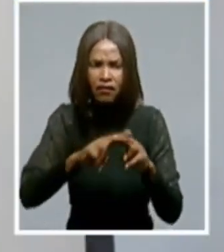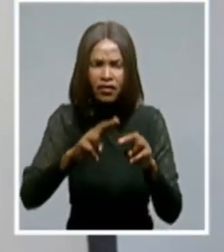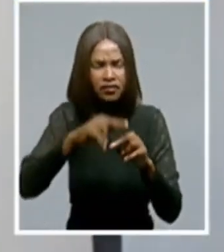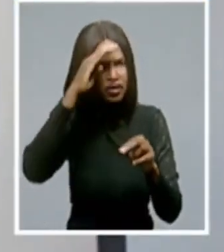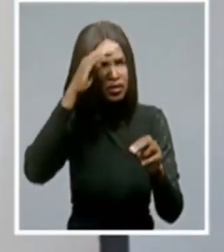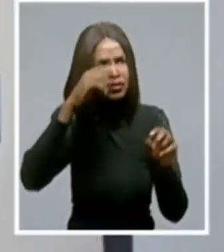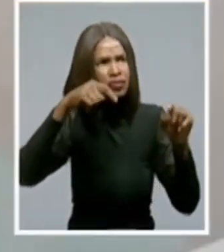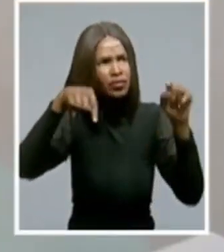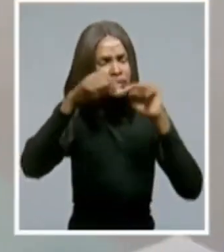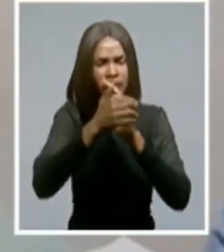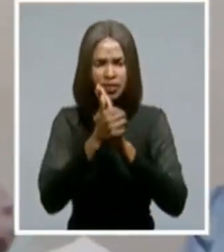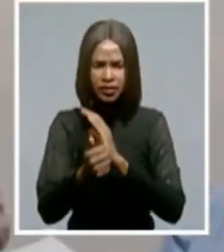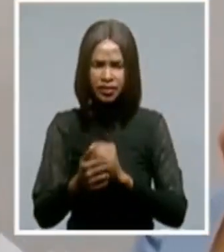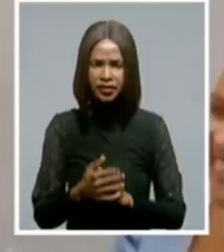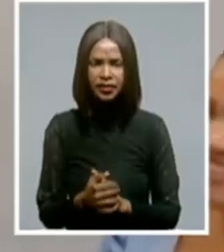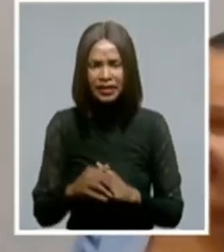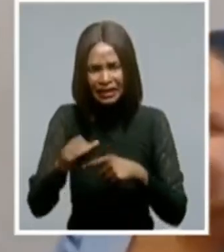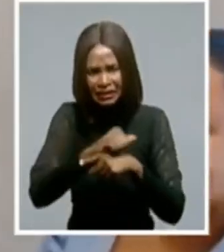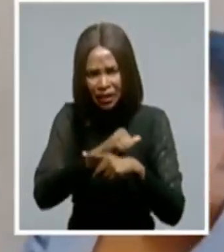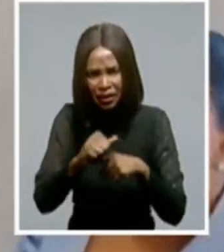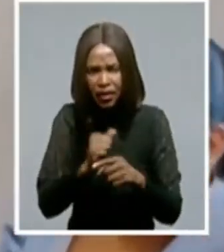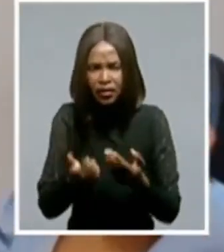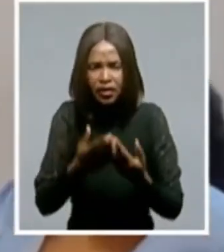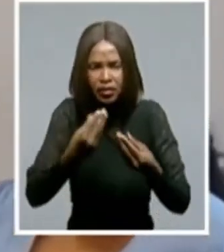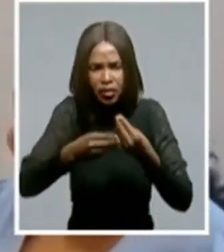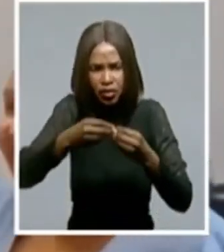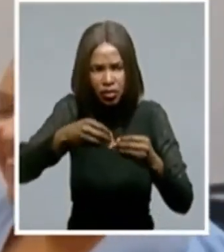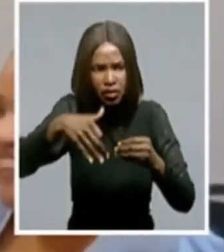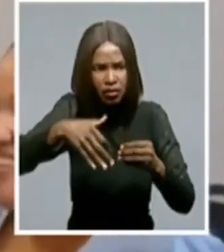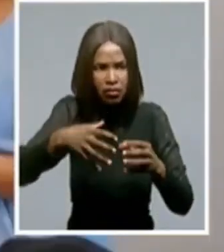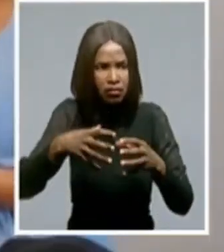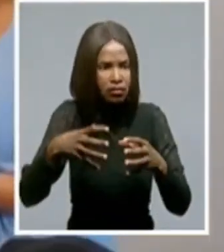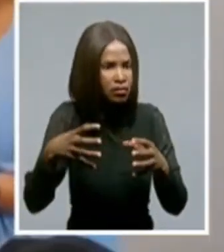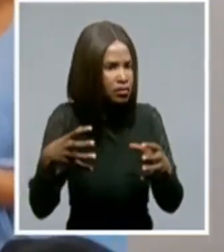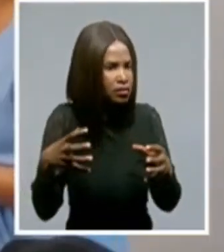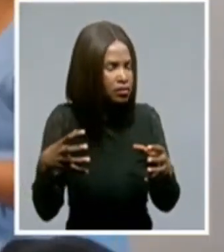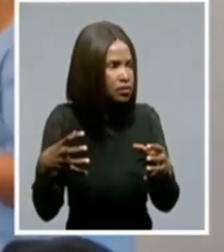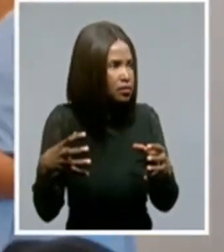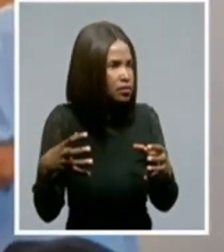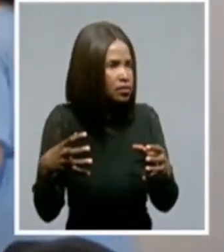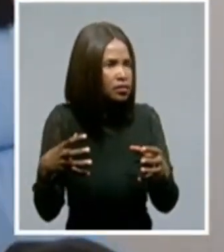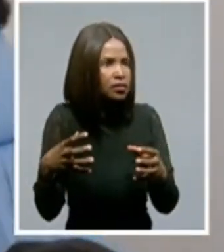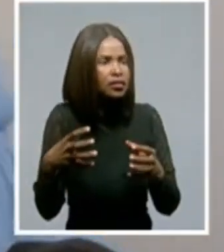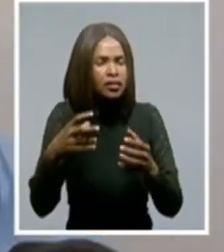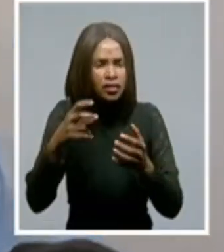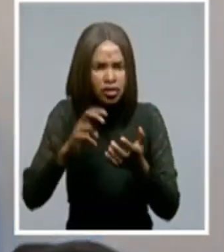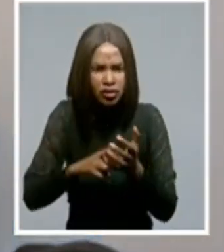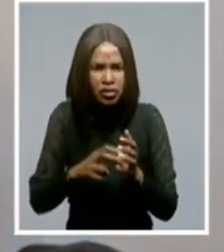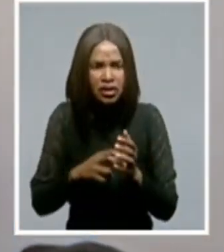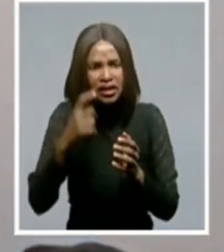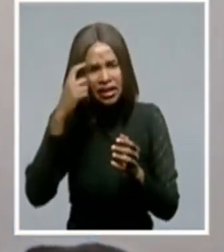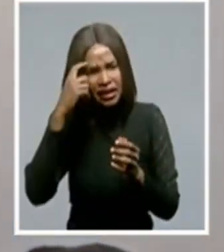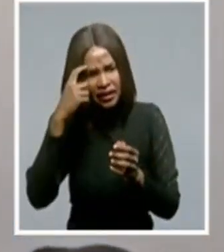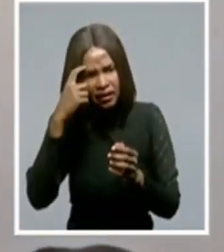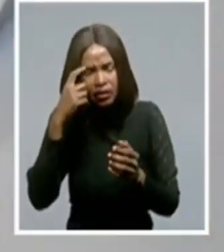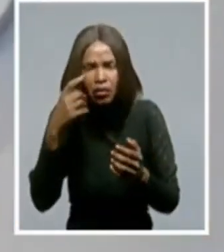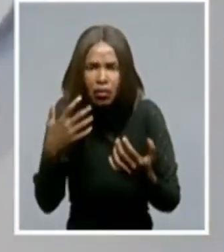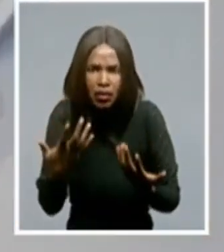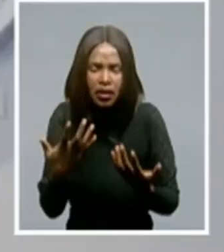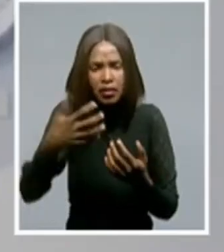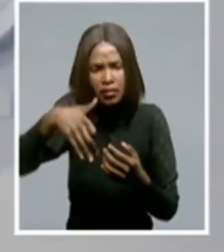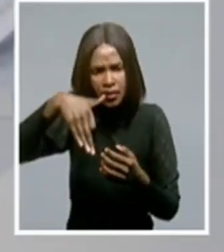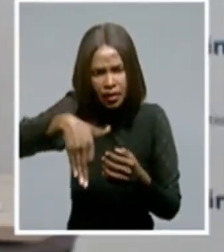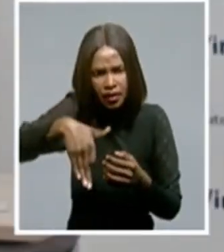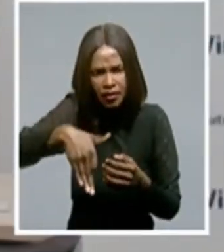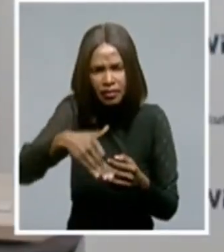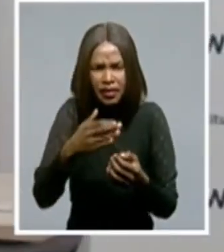in order for us to diversify the economy and grow the economy. So you're diversifying what it is that we're offering. You know that in the past we were